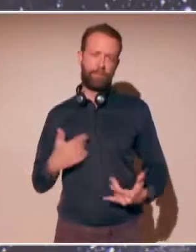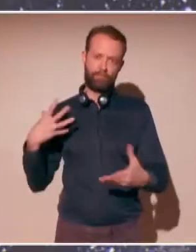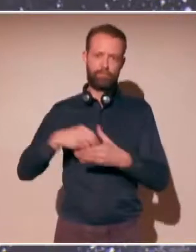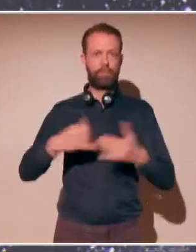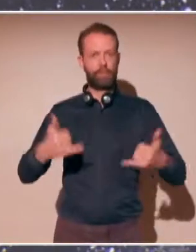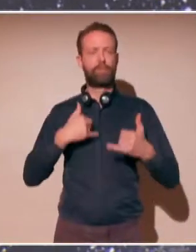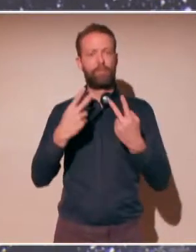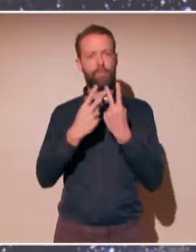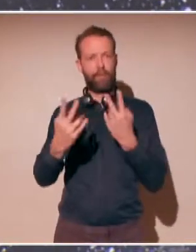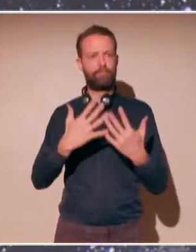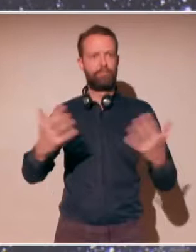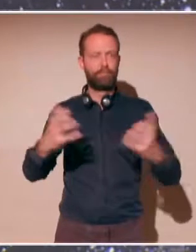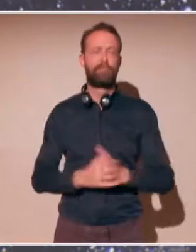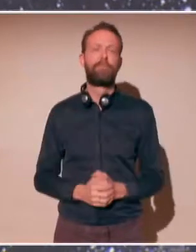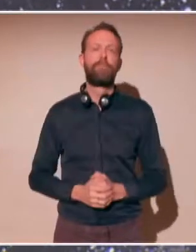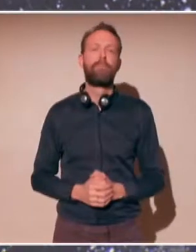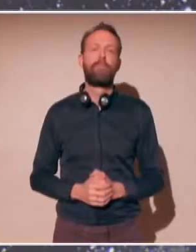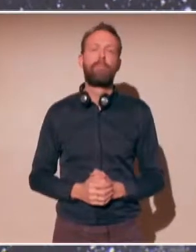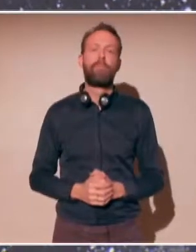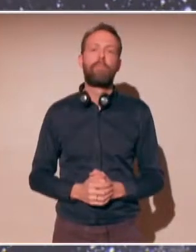here today with you.